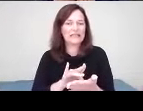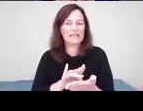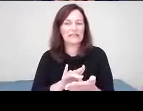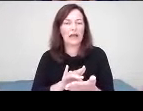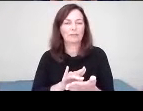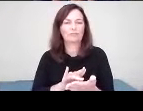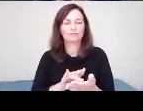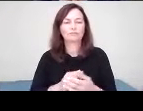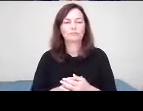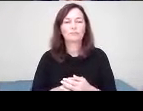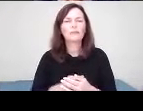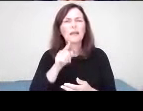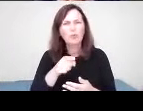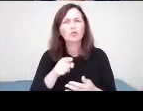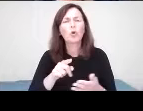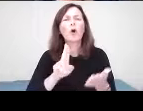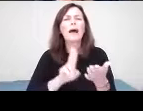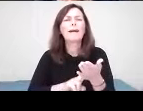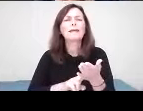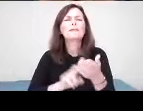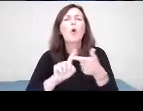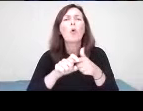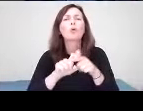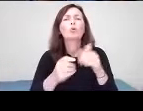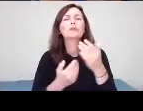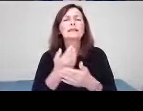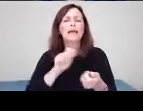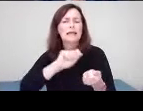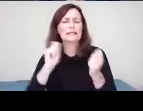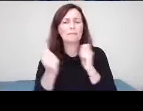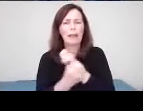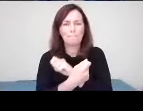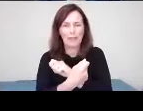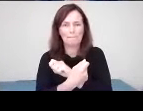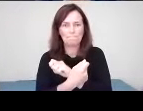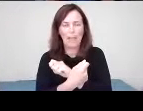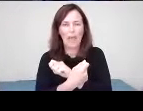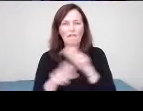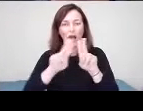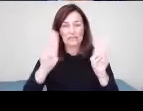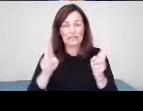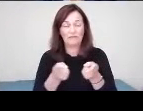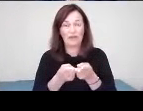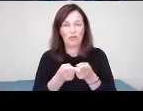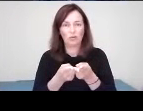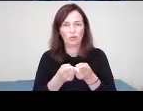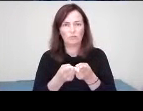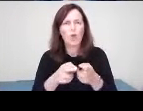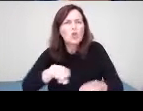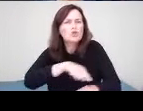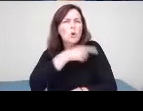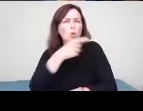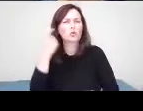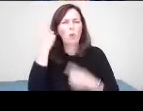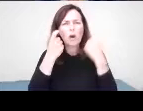I think that it's quite a long time. It has been a little bit thinking that yes, let's put the children to the school, and then they are